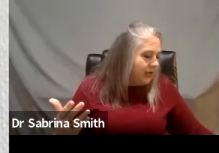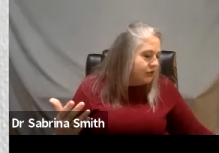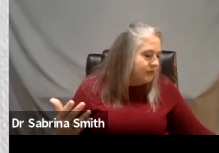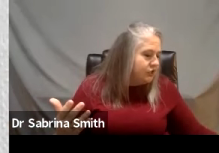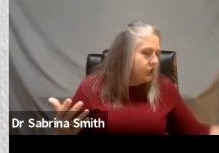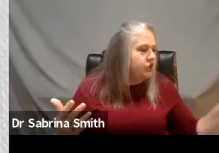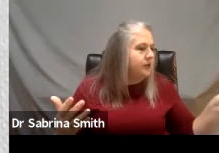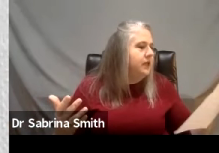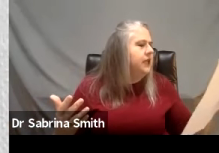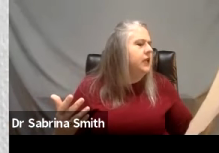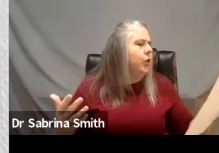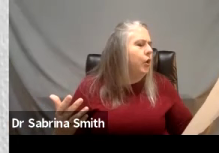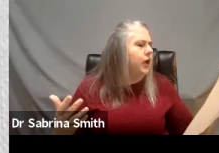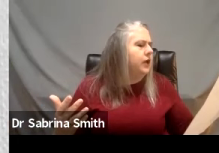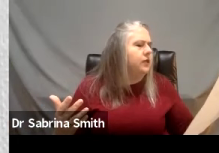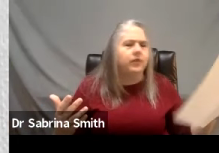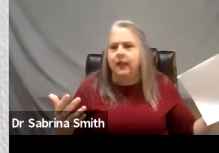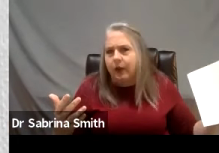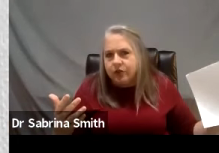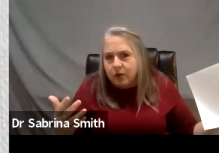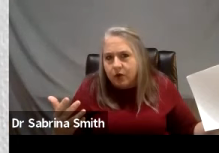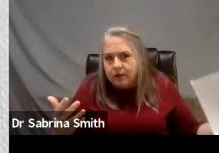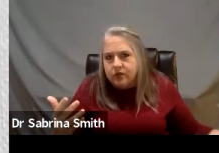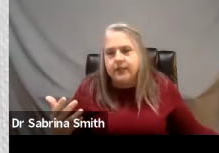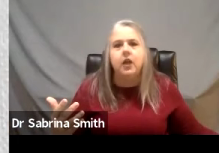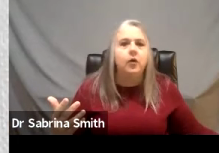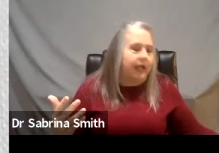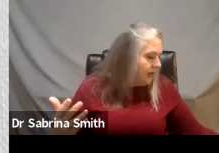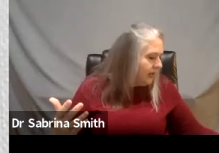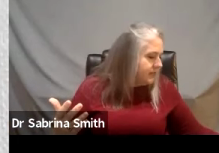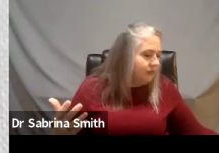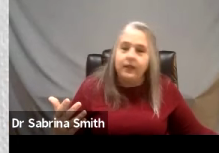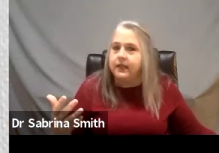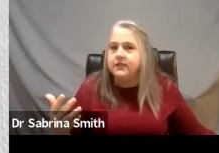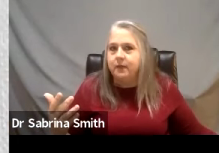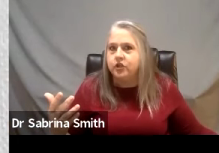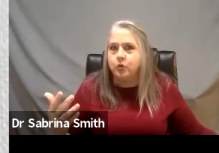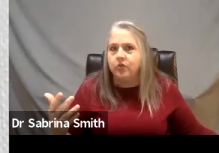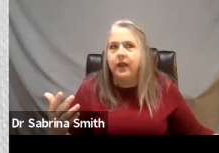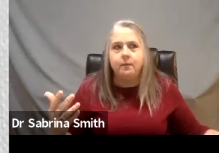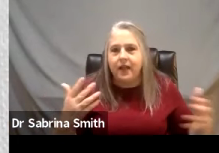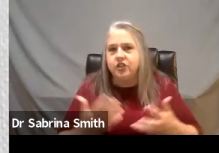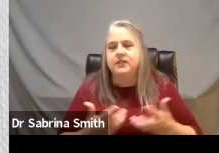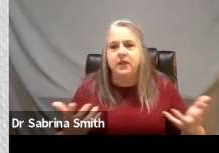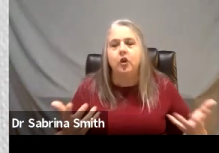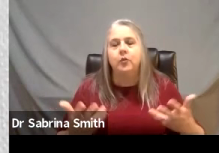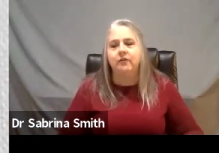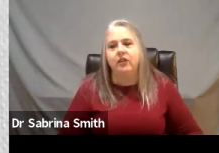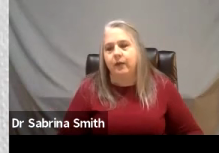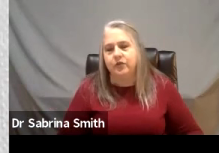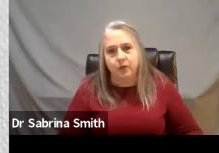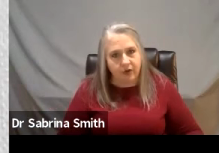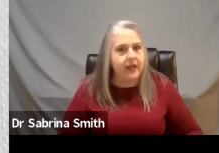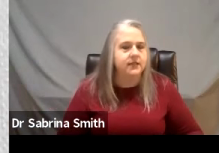going to actually be judging me on the language mode I'm using, okay, then I definitely need to make sure that I'm matching the speaker or